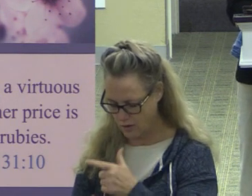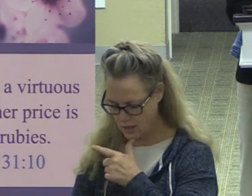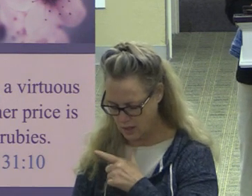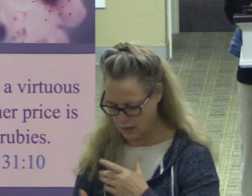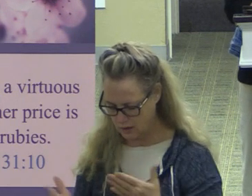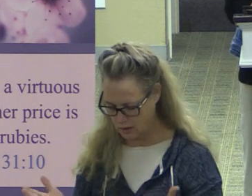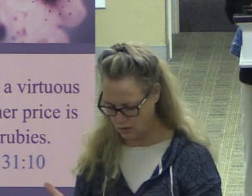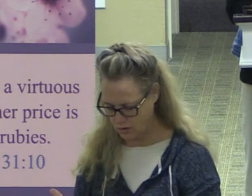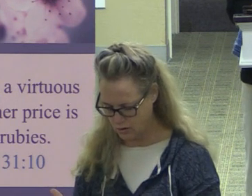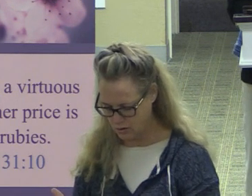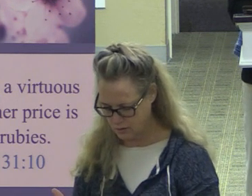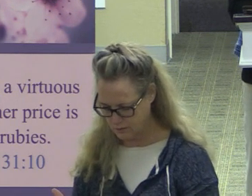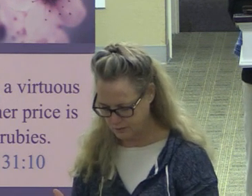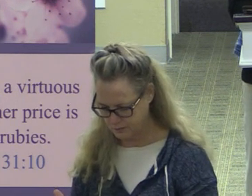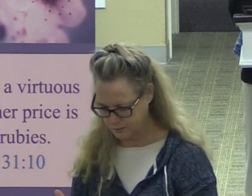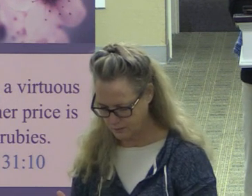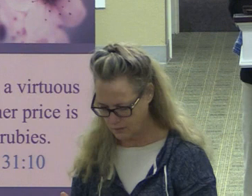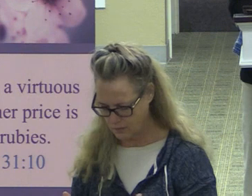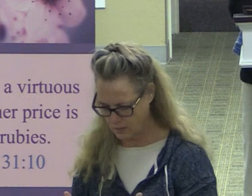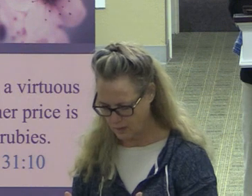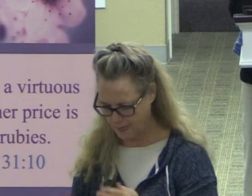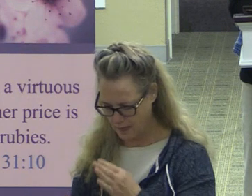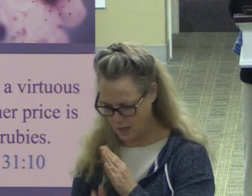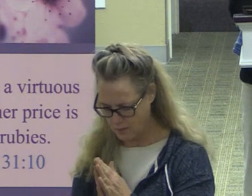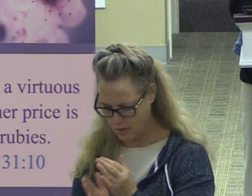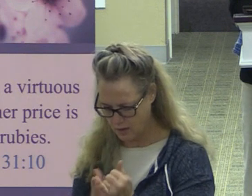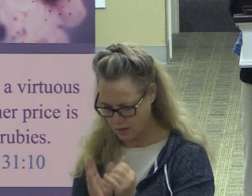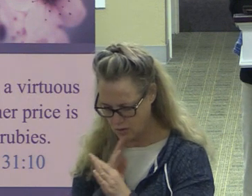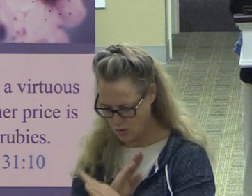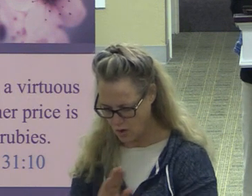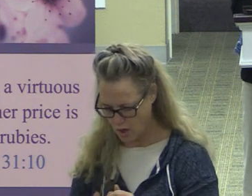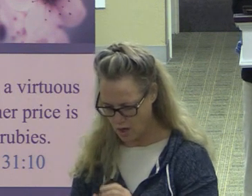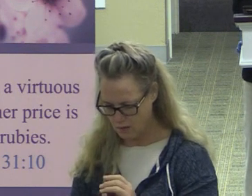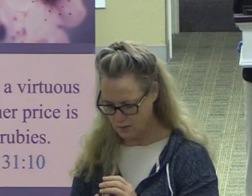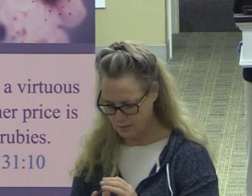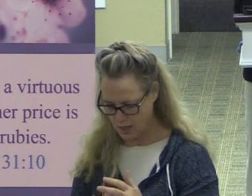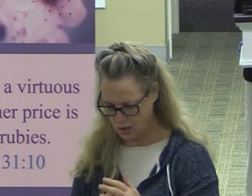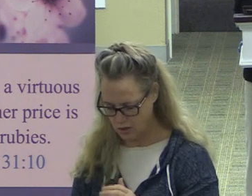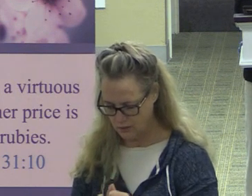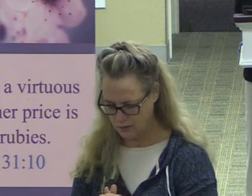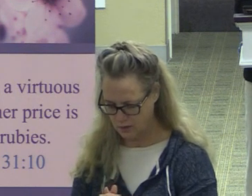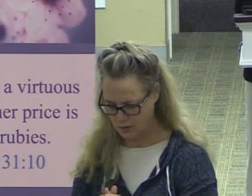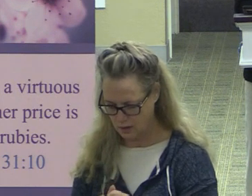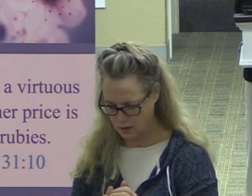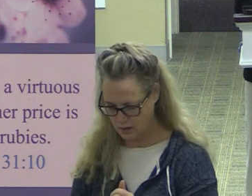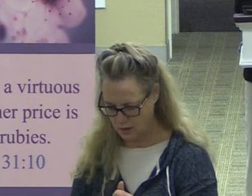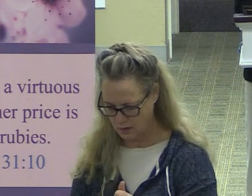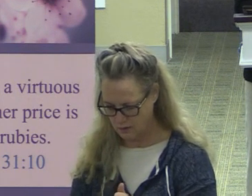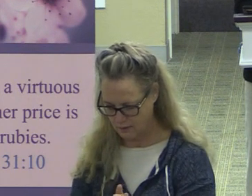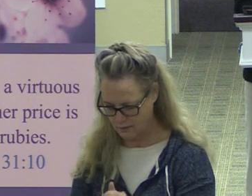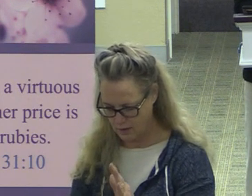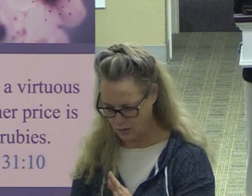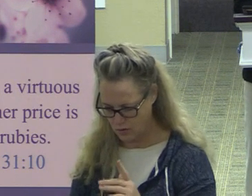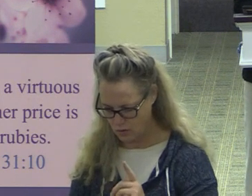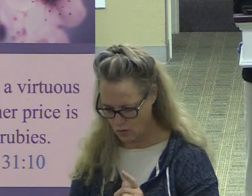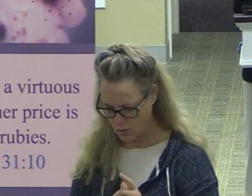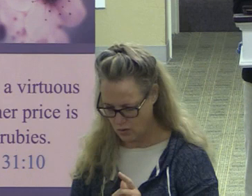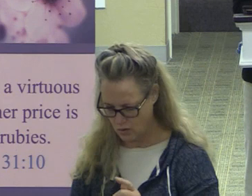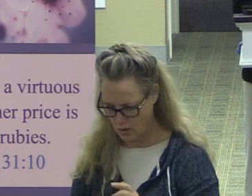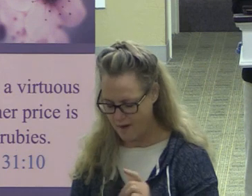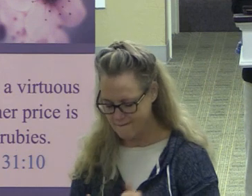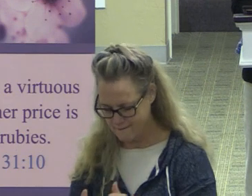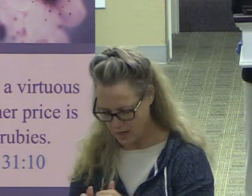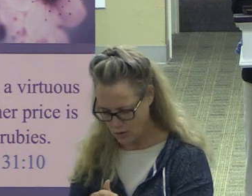today. And I pray that you calm my nerves and help me to just follow the leading of your Spirit, Lord. I pray that I can